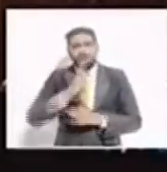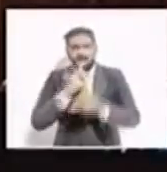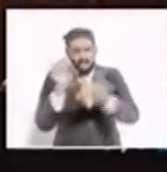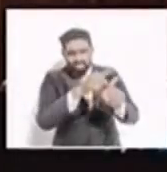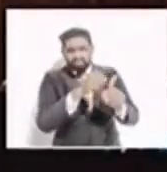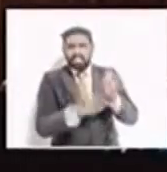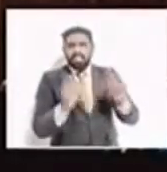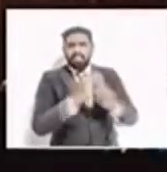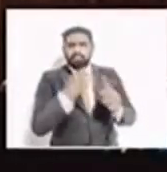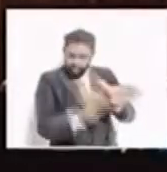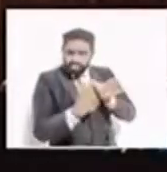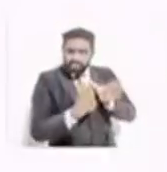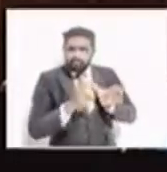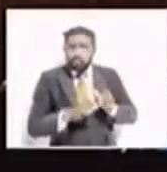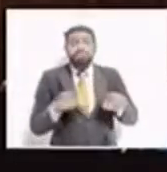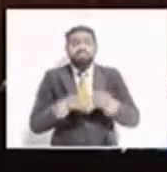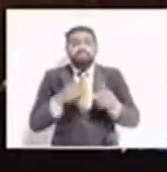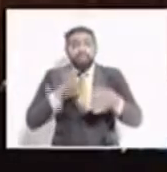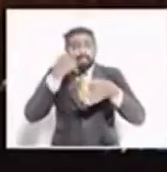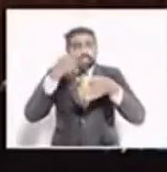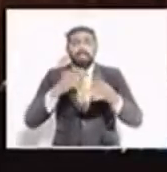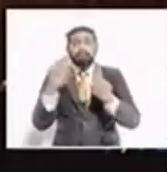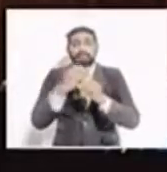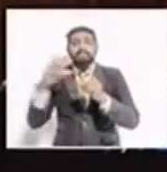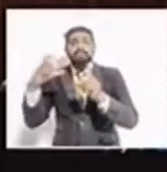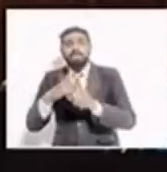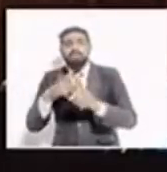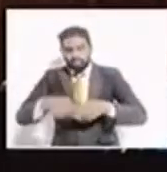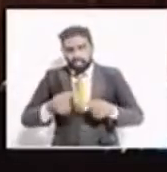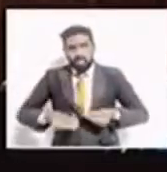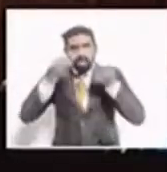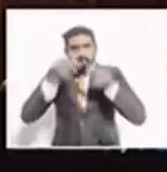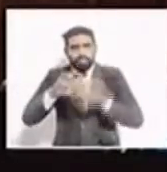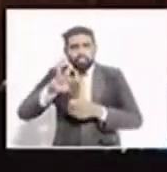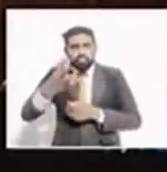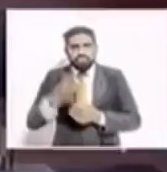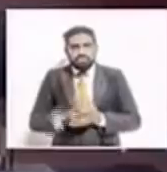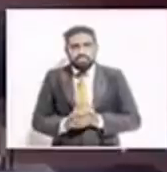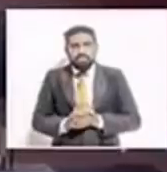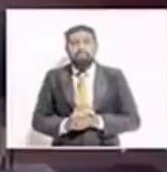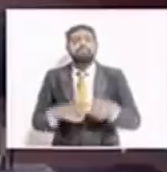of petrol and diesel has increased to 300 rupees. Even the camera doesn't show him.